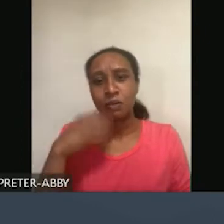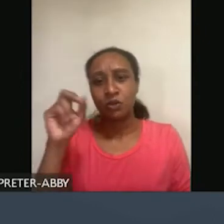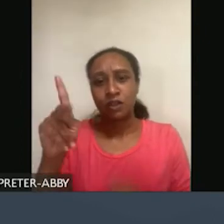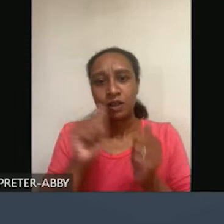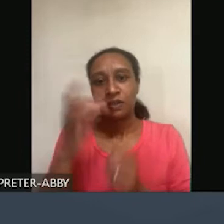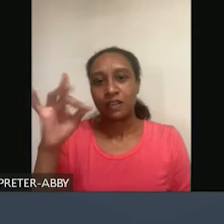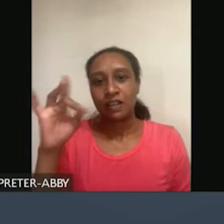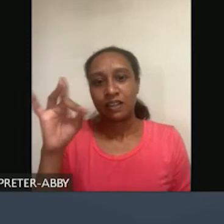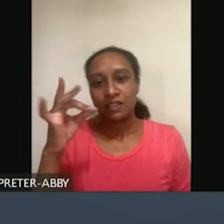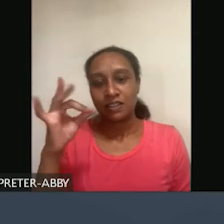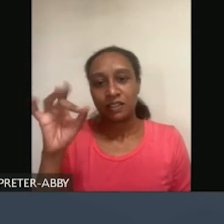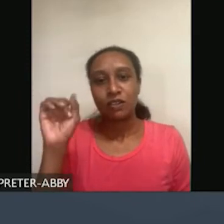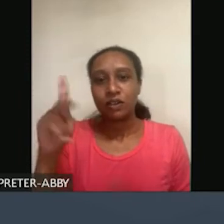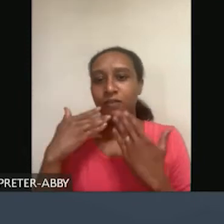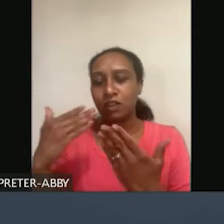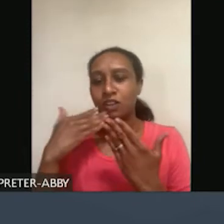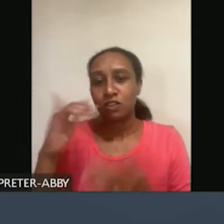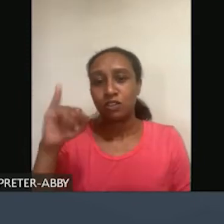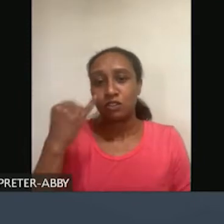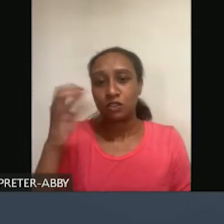with the 18th. Okay, thank you. John Oates?